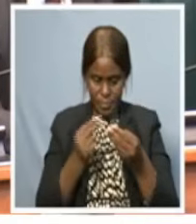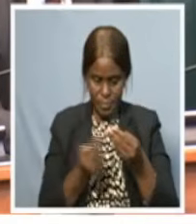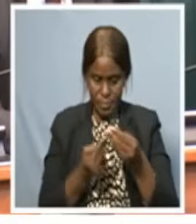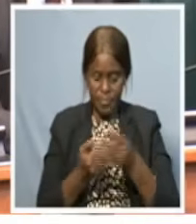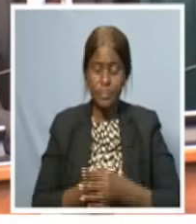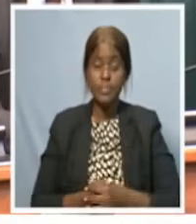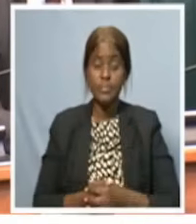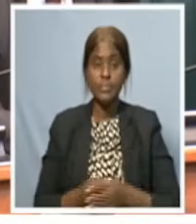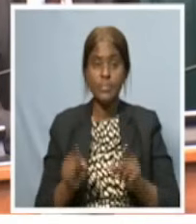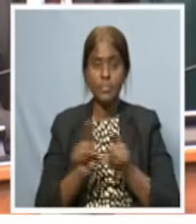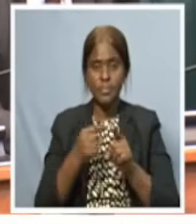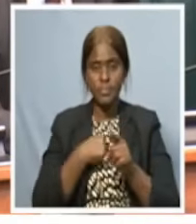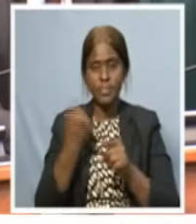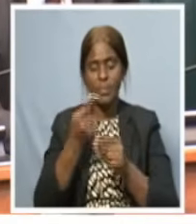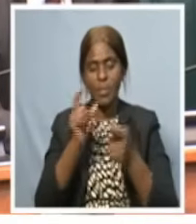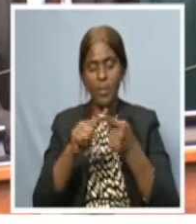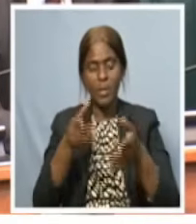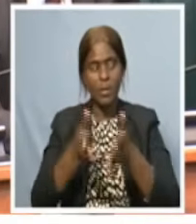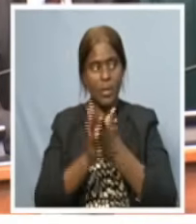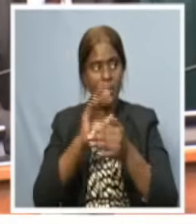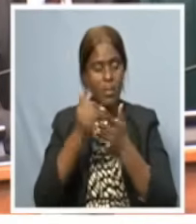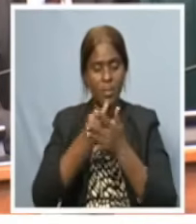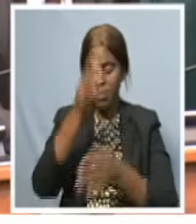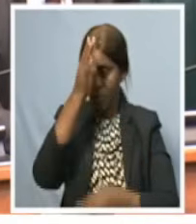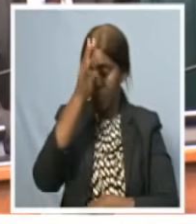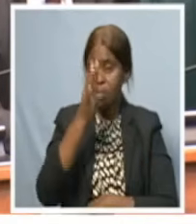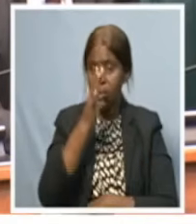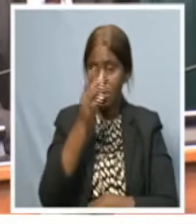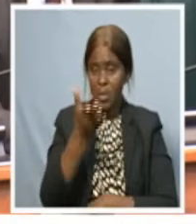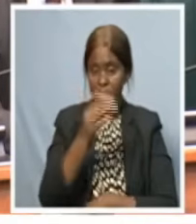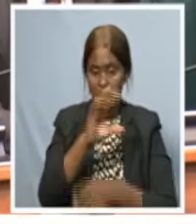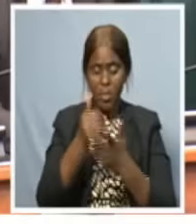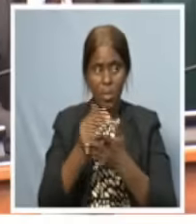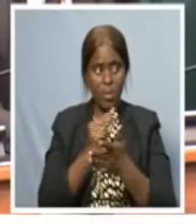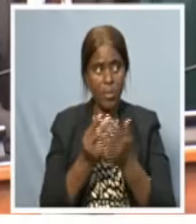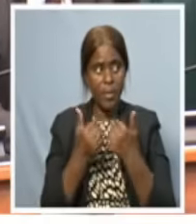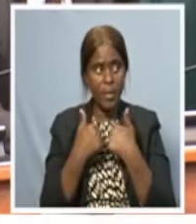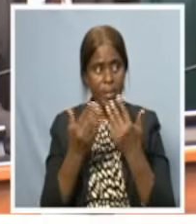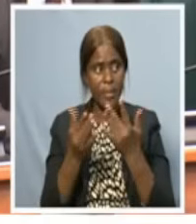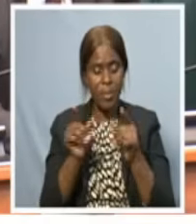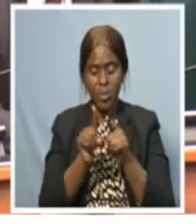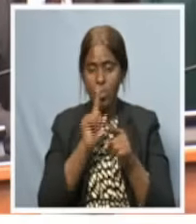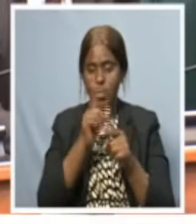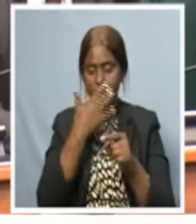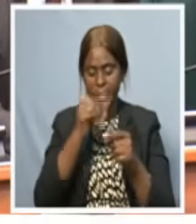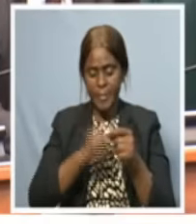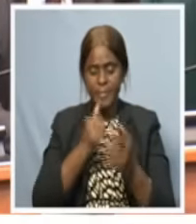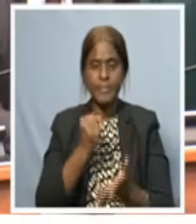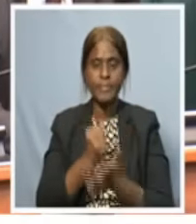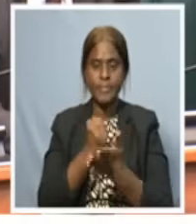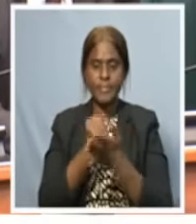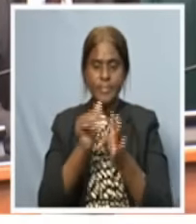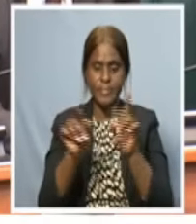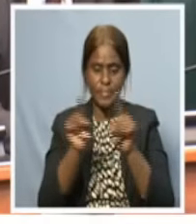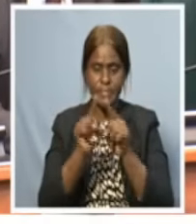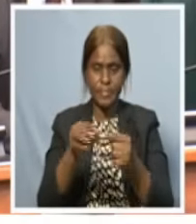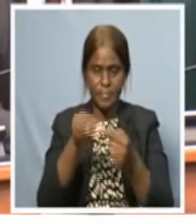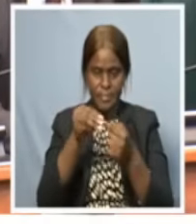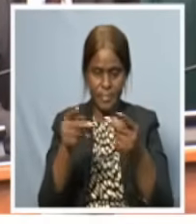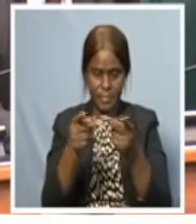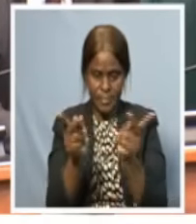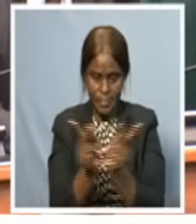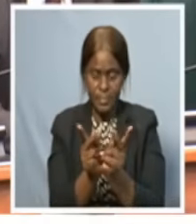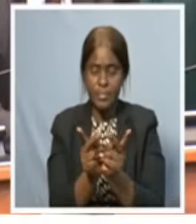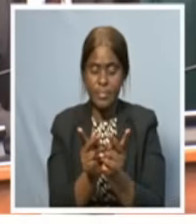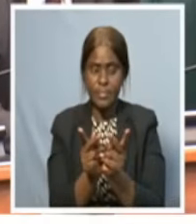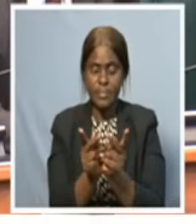us. And I would like to urge all the parents, or all of us here, that we should help in this particular area,